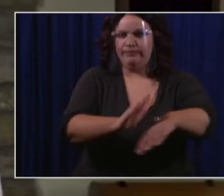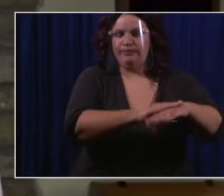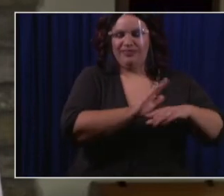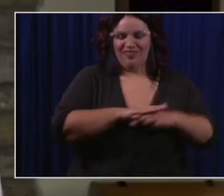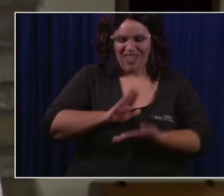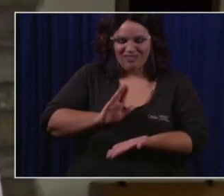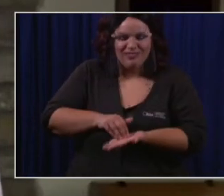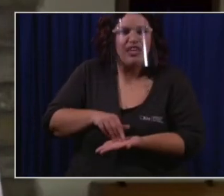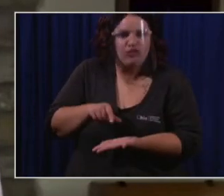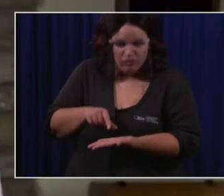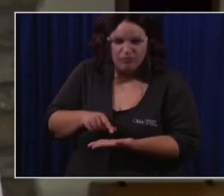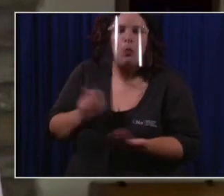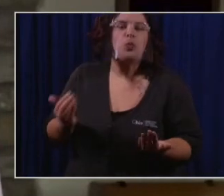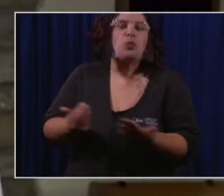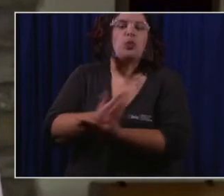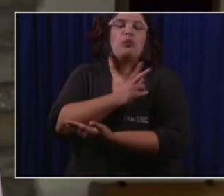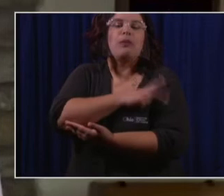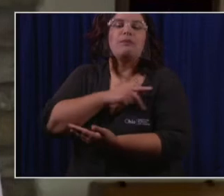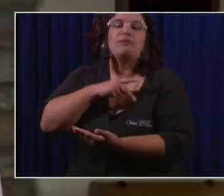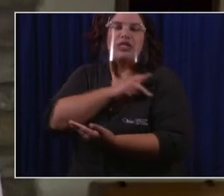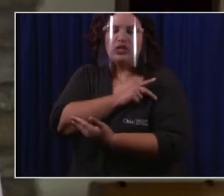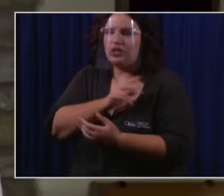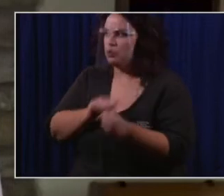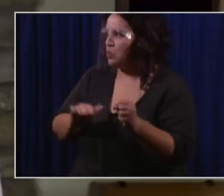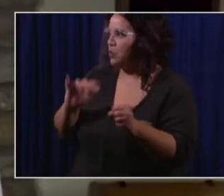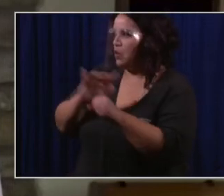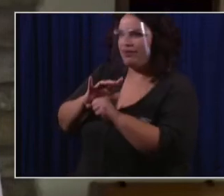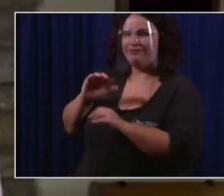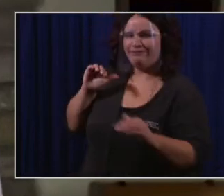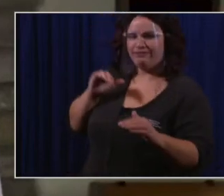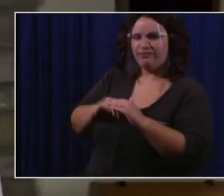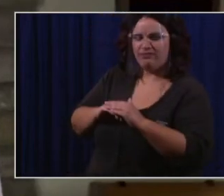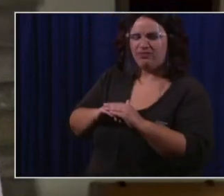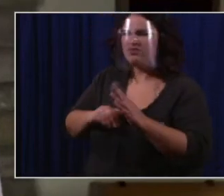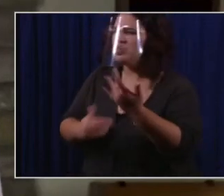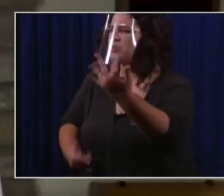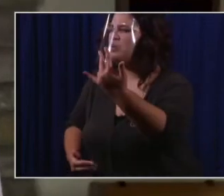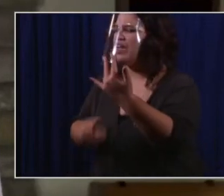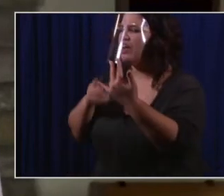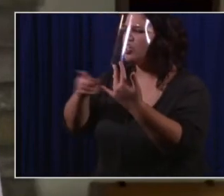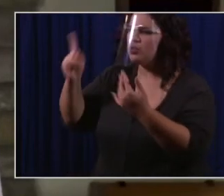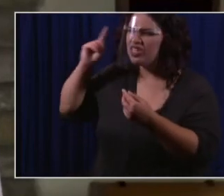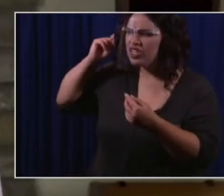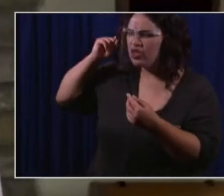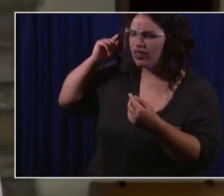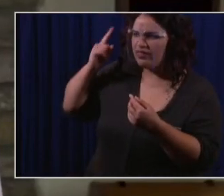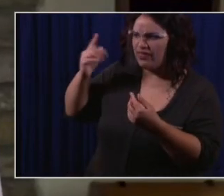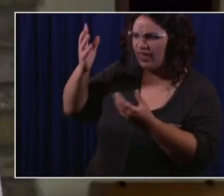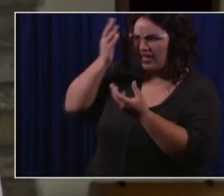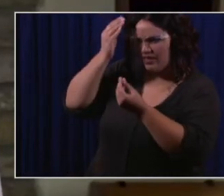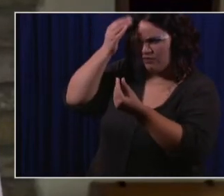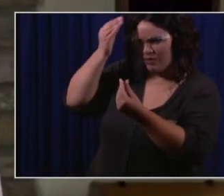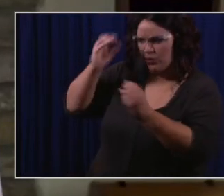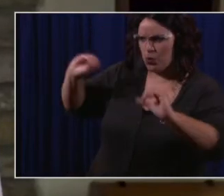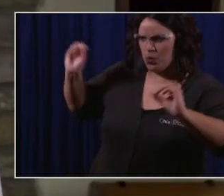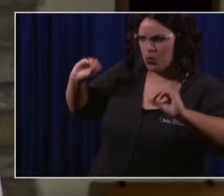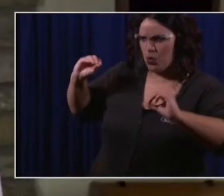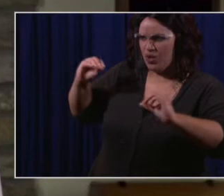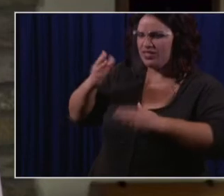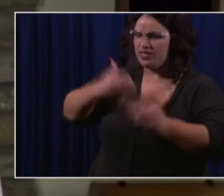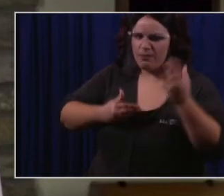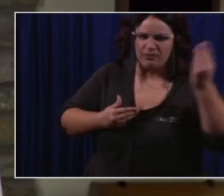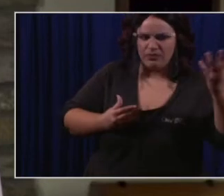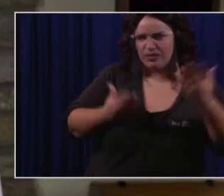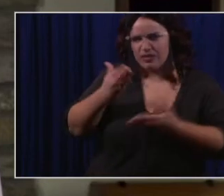Thank you. Yeah. Are you hearing that they're not being notified? We've heard from a few that they're not, but then I talked